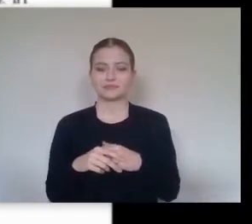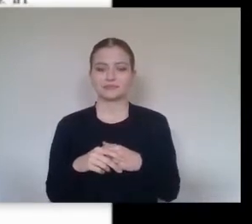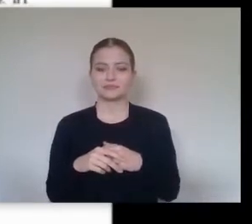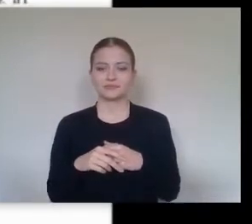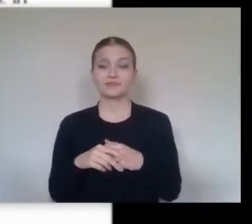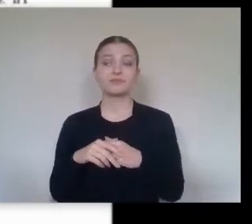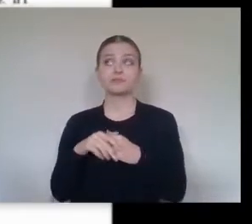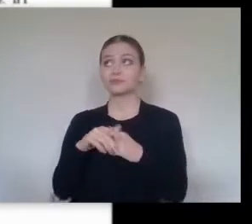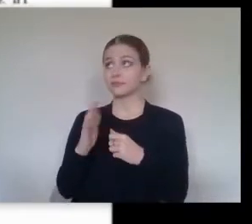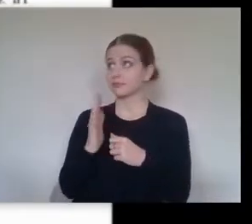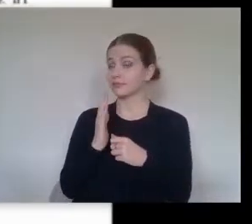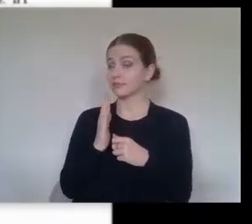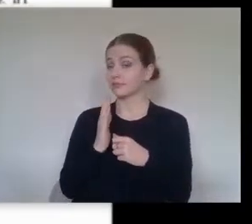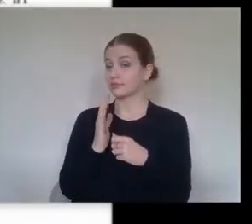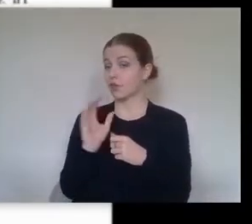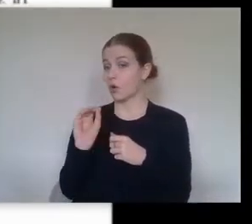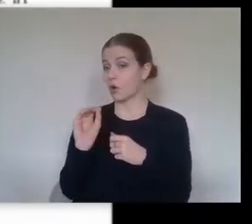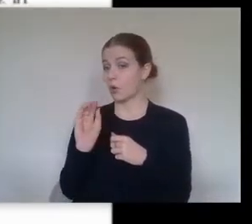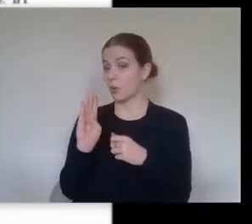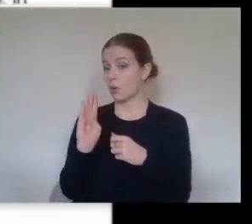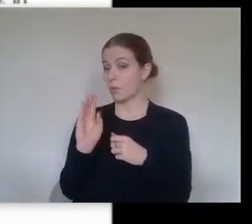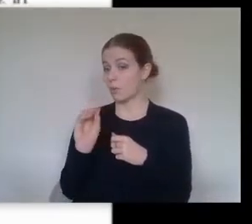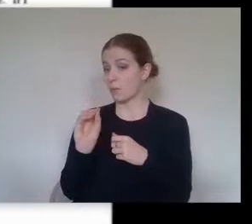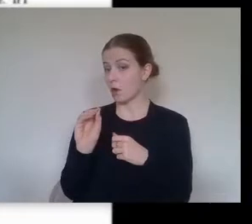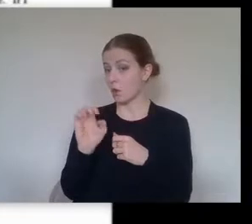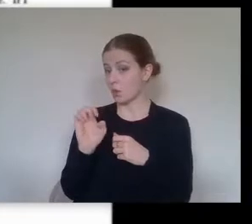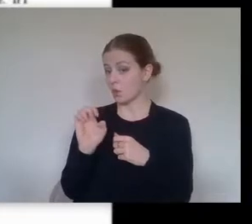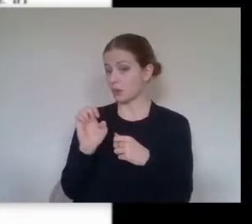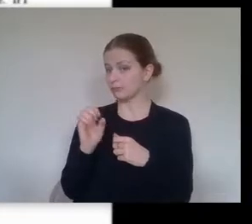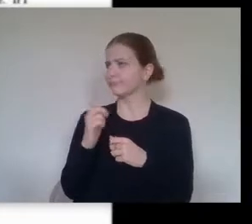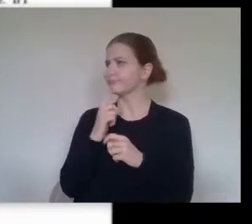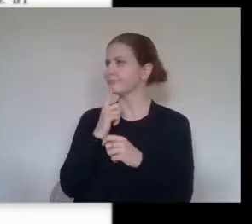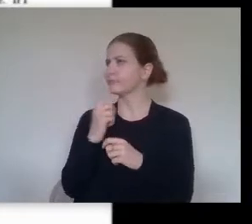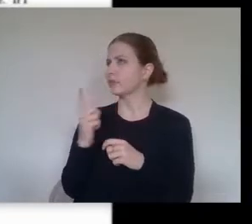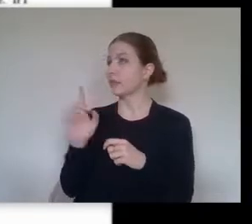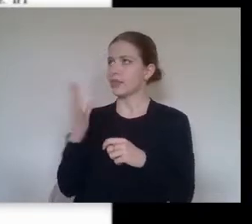And the color is very flattering, said the oboe.